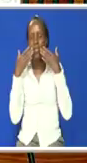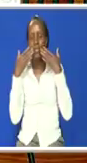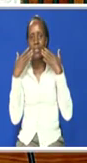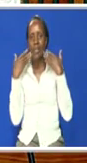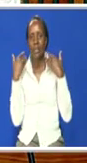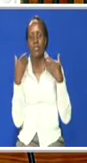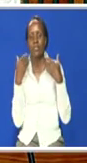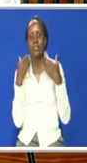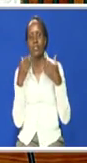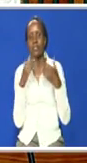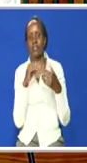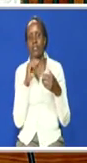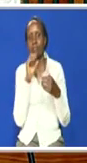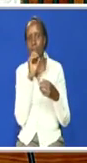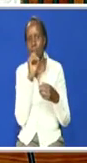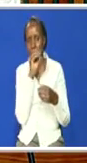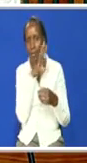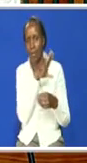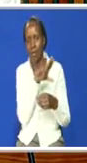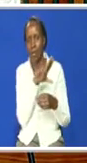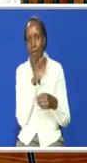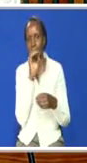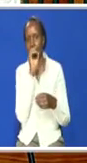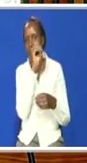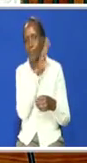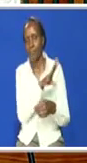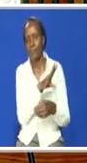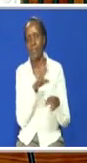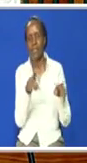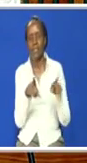Meow. Meow. Meow.